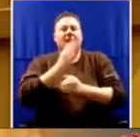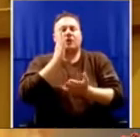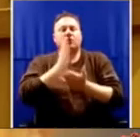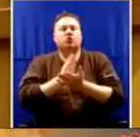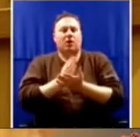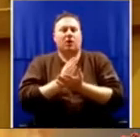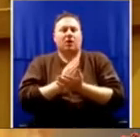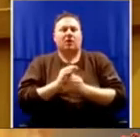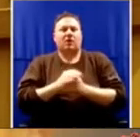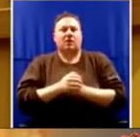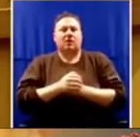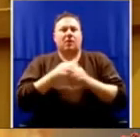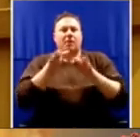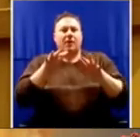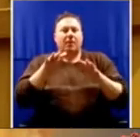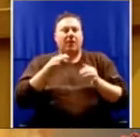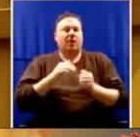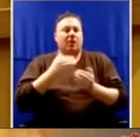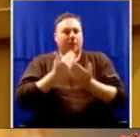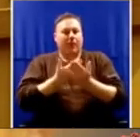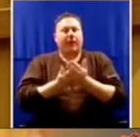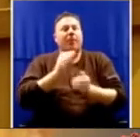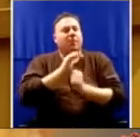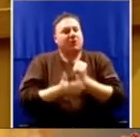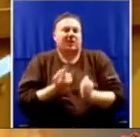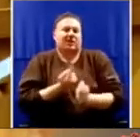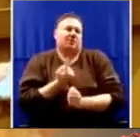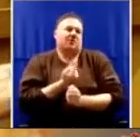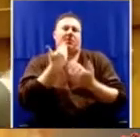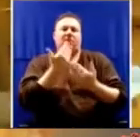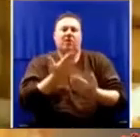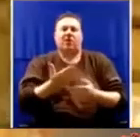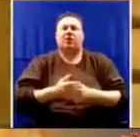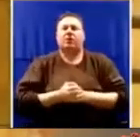enabling them to protect themselves. I thank you. Thank you, Honourable Member.